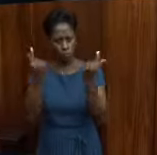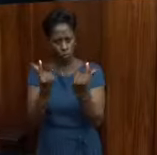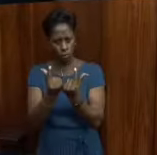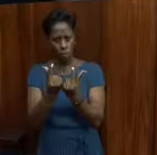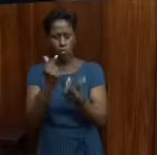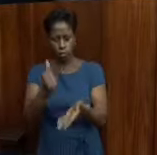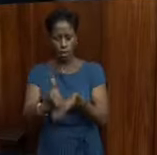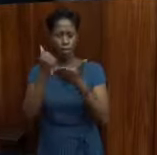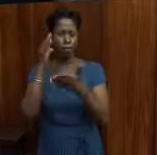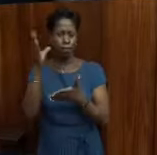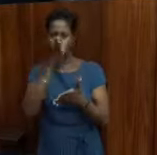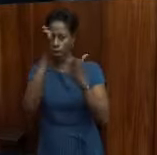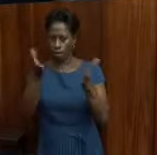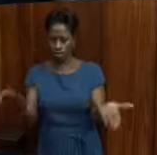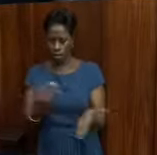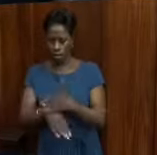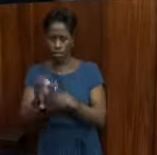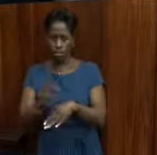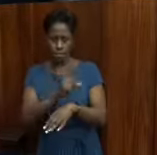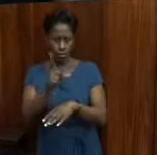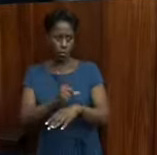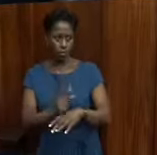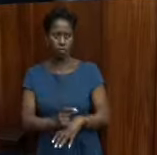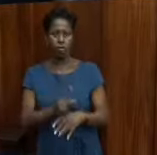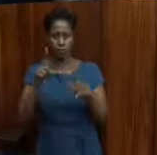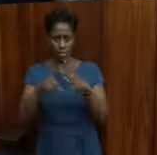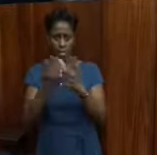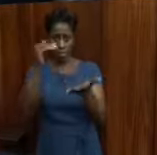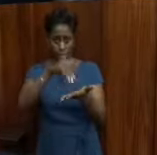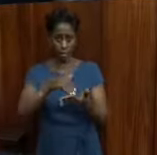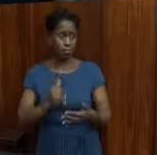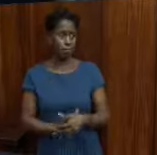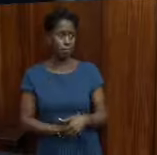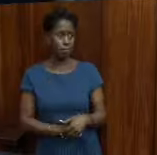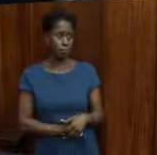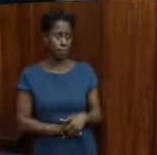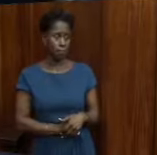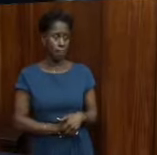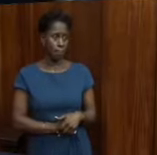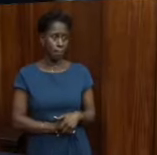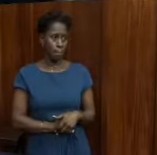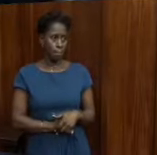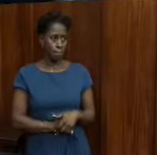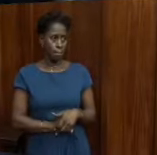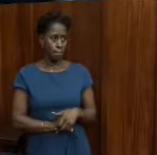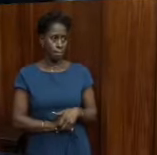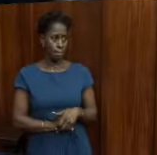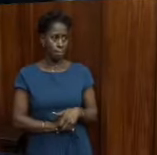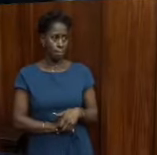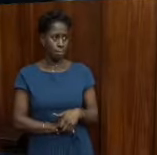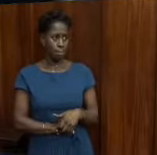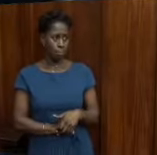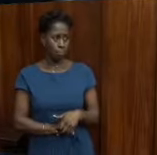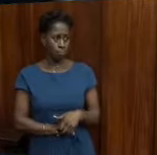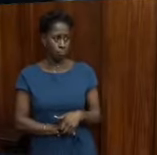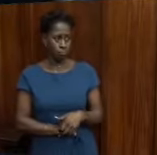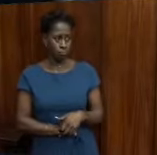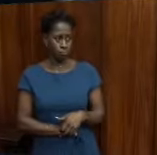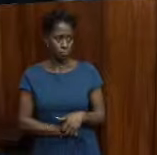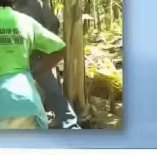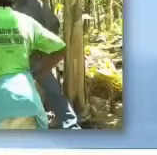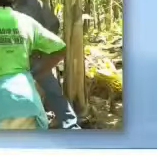Mr. Speaker, this year, the government will give greater emphasis to agricultural financing and credit risk mitigation.